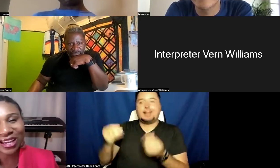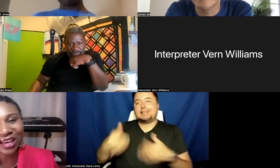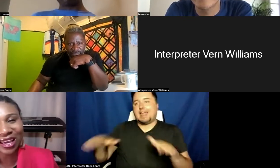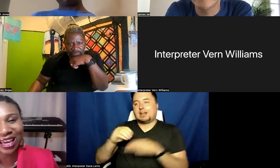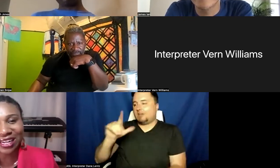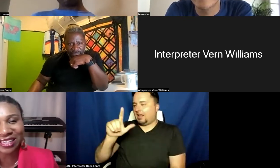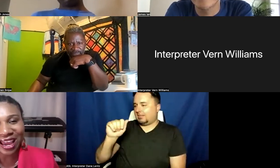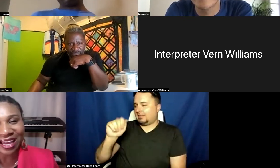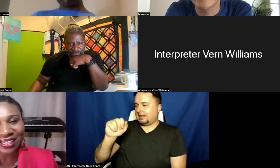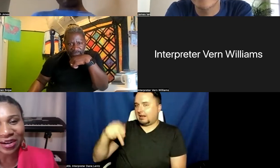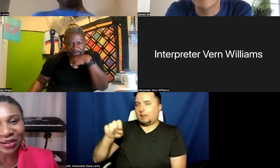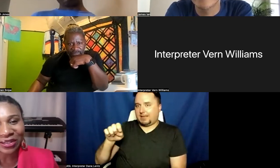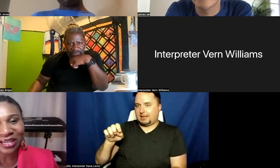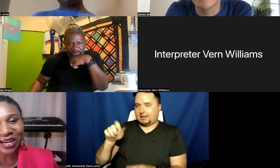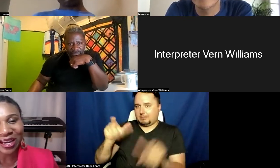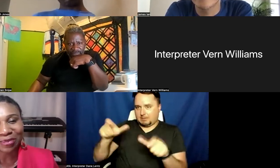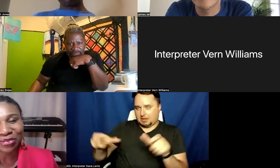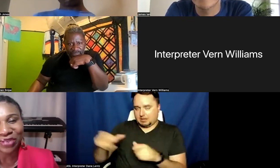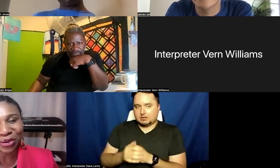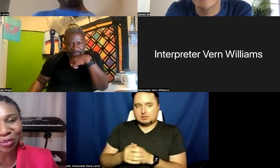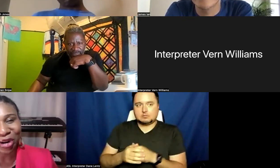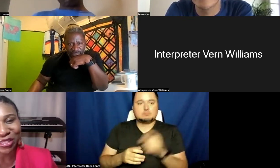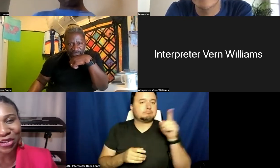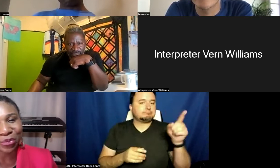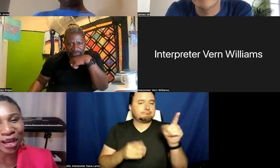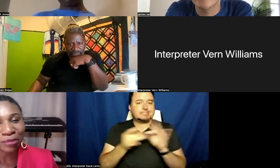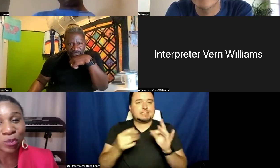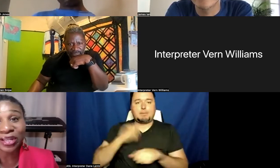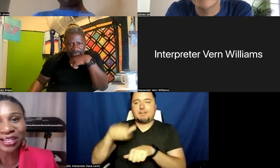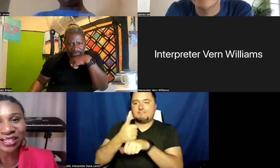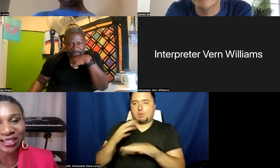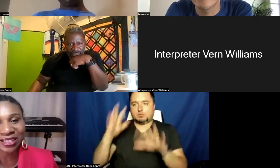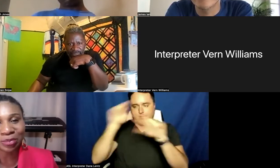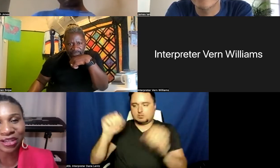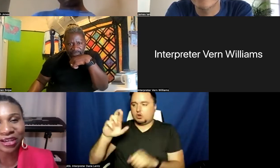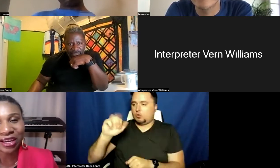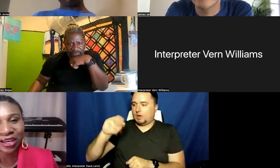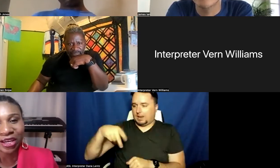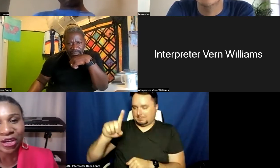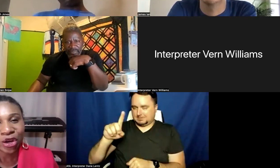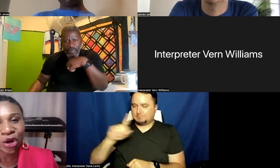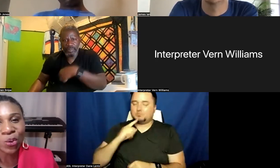people. And as Arielle said, I am the founder and president of RAMPD. We're really excited to be